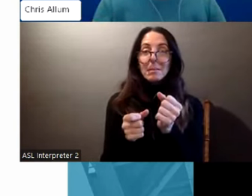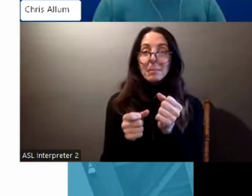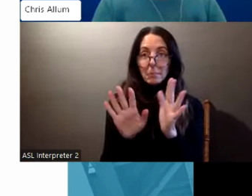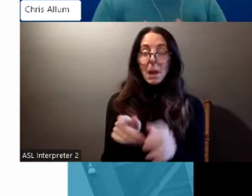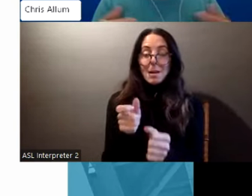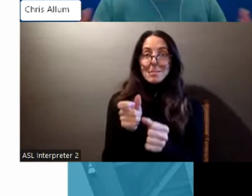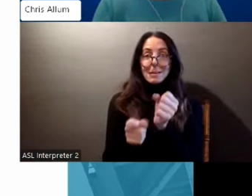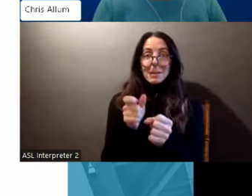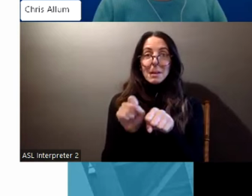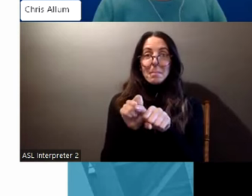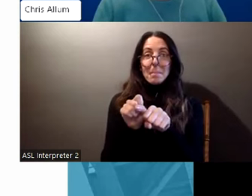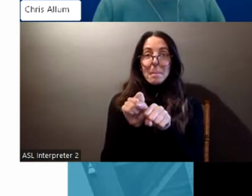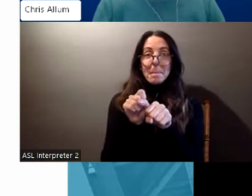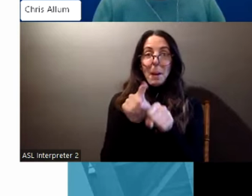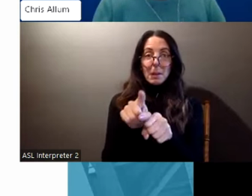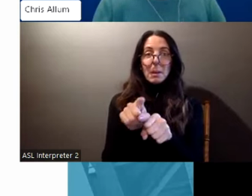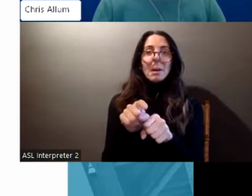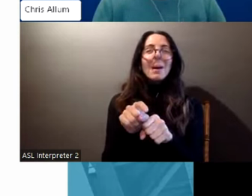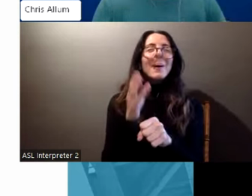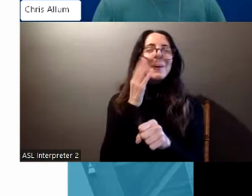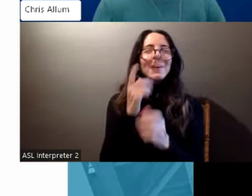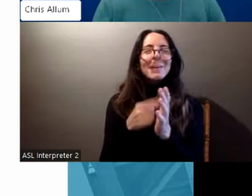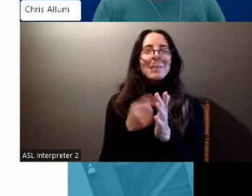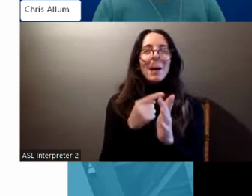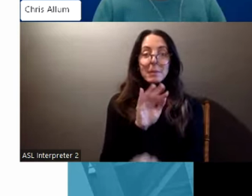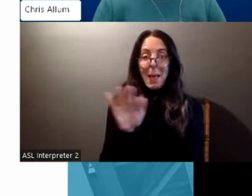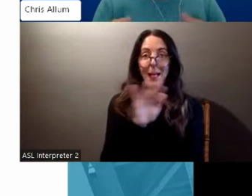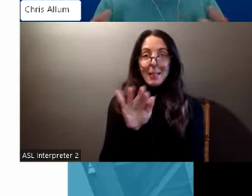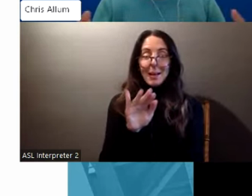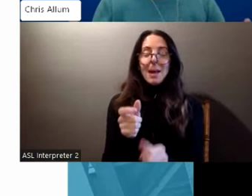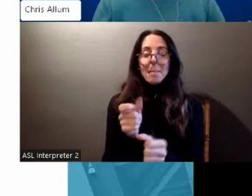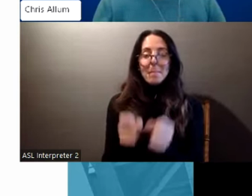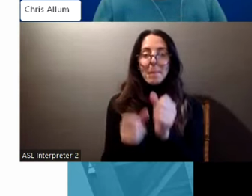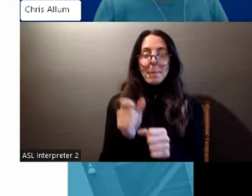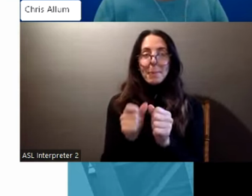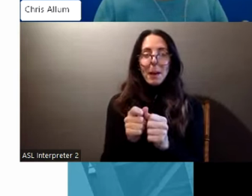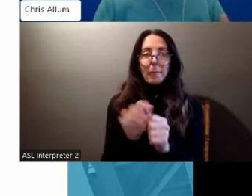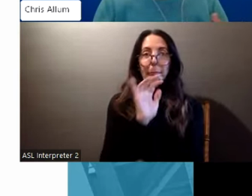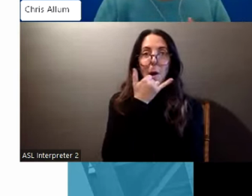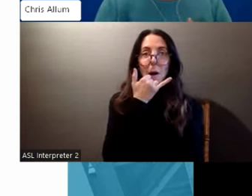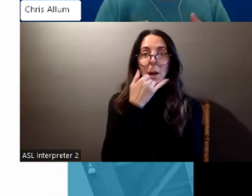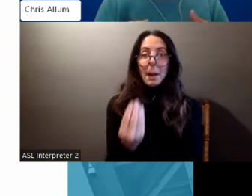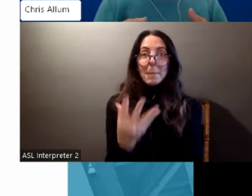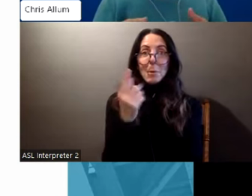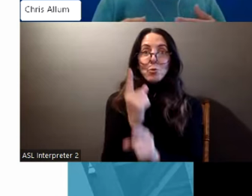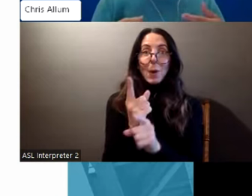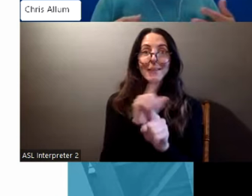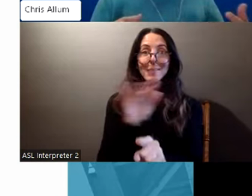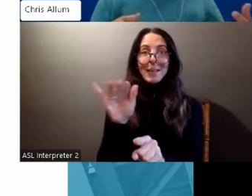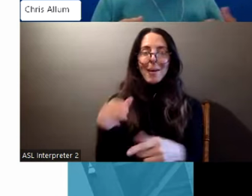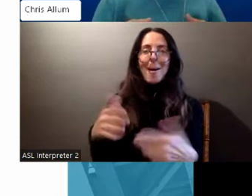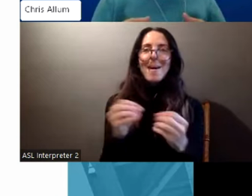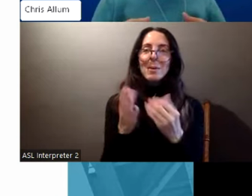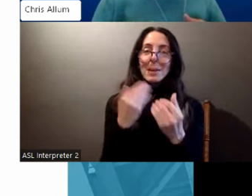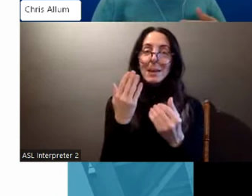message, suggested words pop up as we're typing our text. This is to make our lives easier. And now you hear about people who can